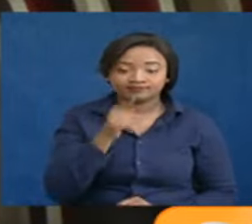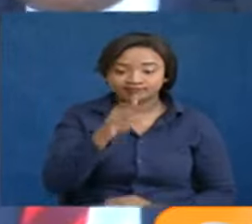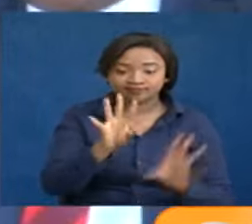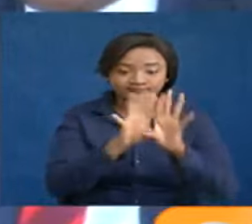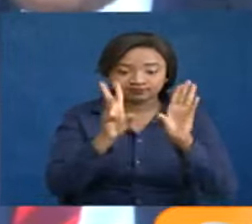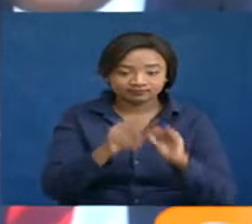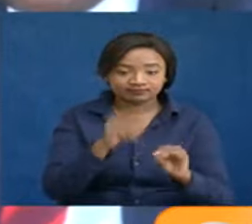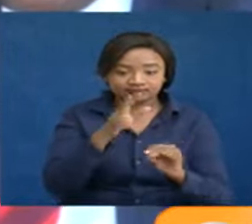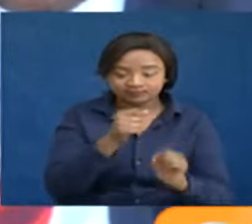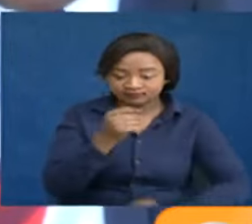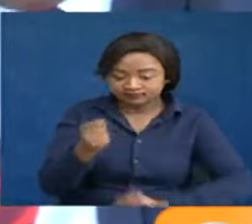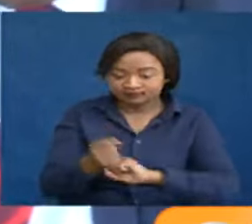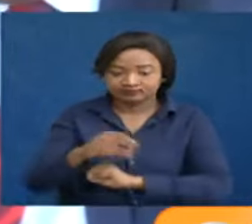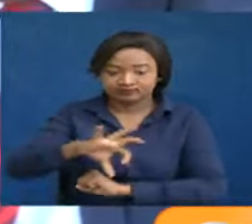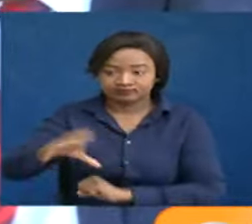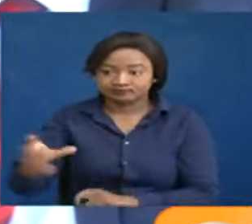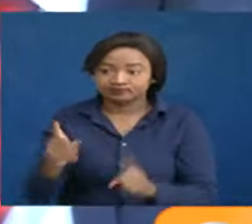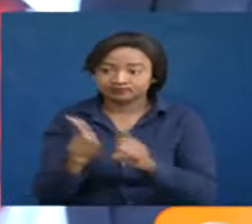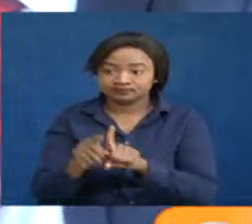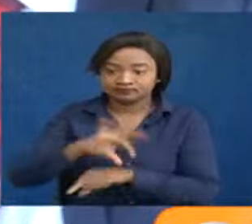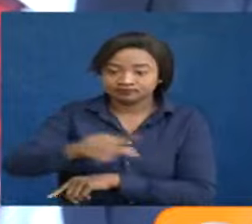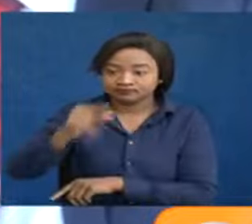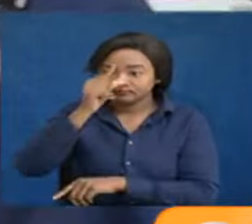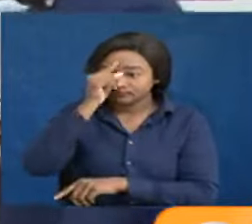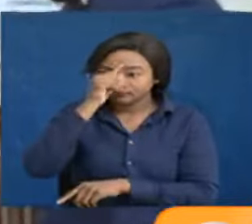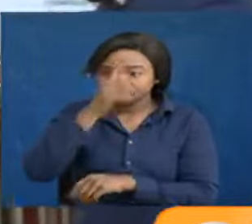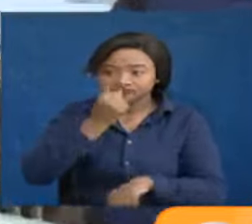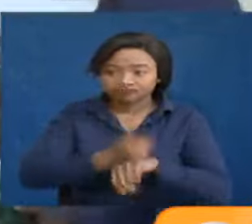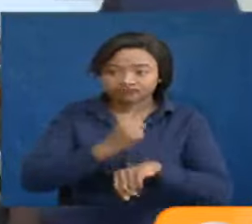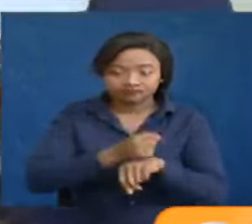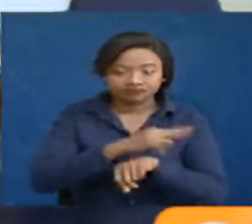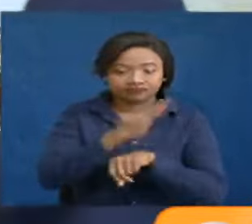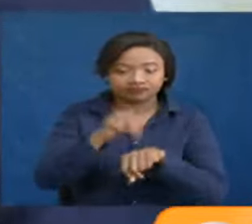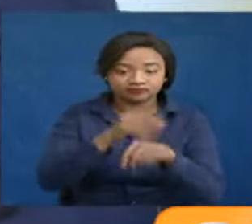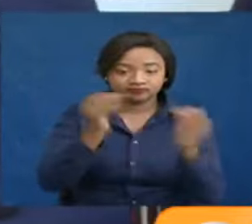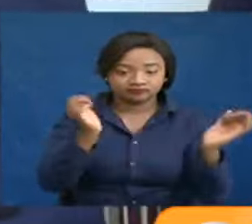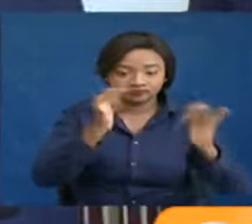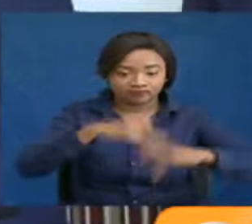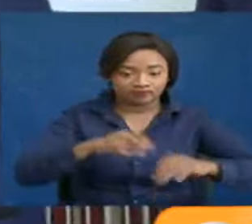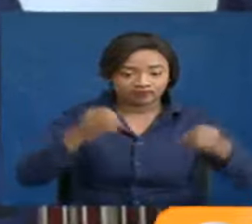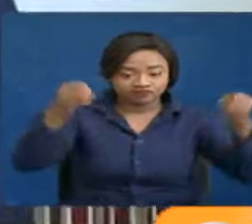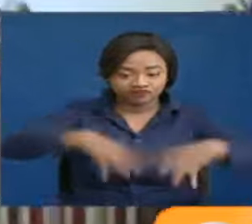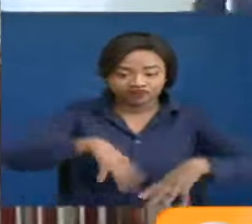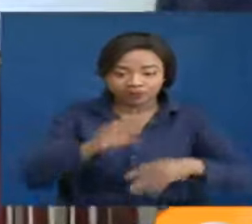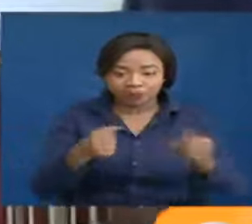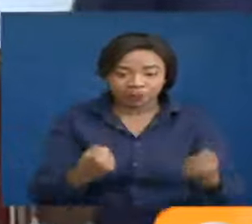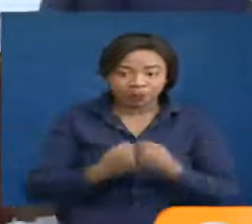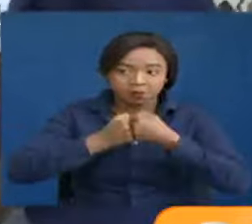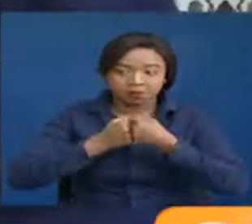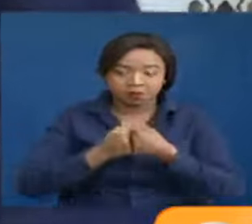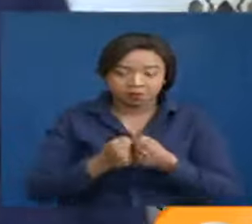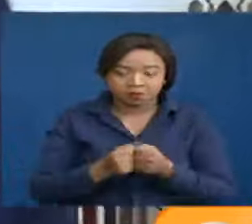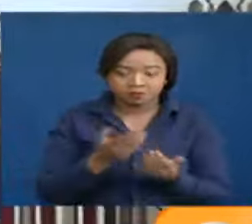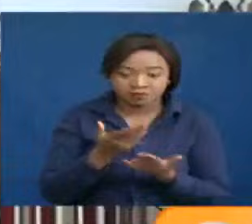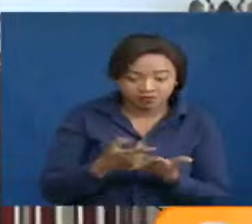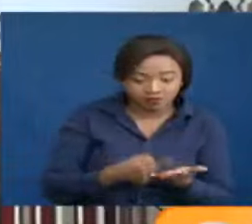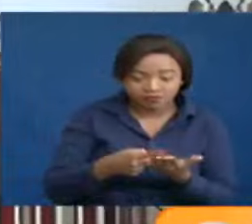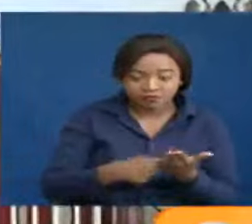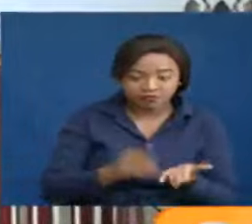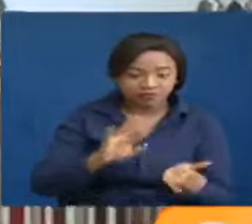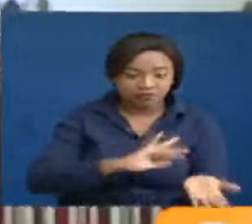facilitating. Counties also want the National Assembly to drop its hard stance in the ongoing mediation of Division of